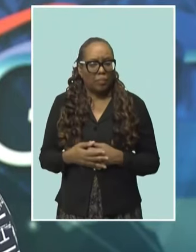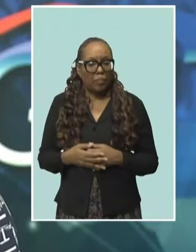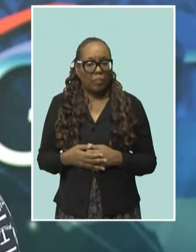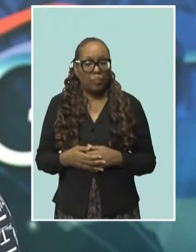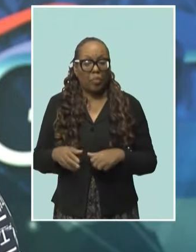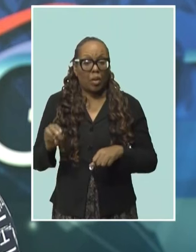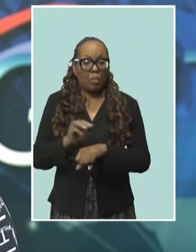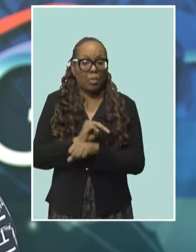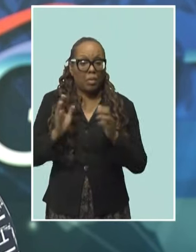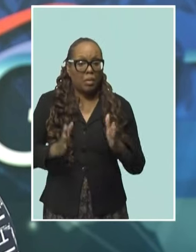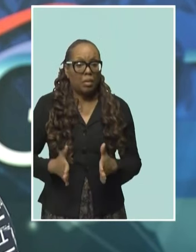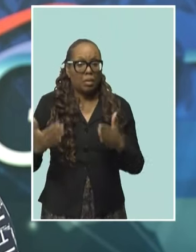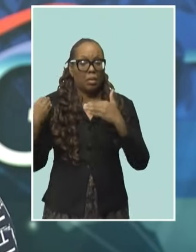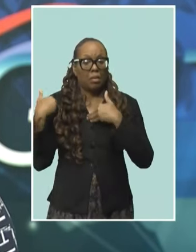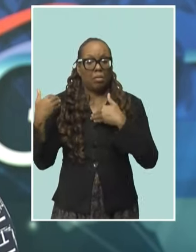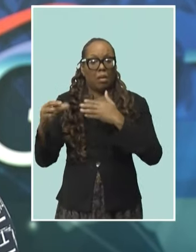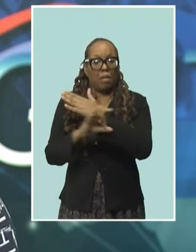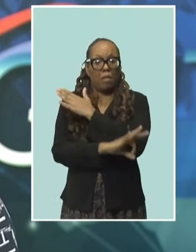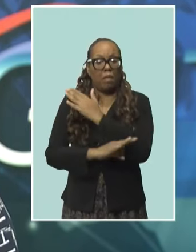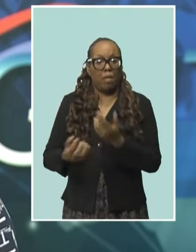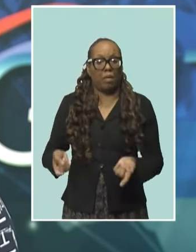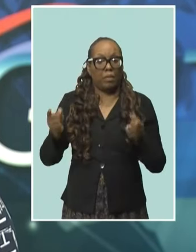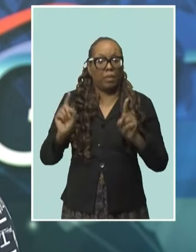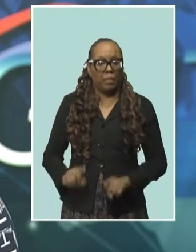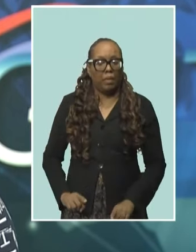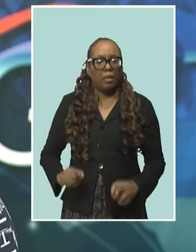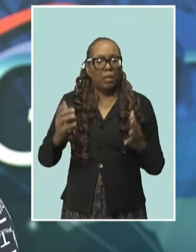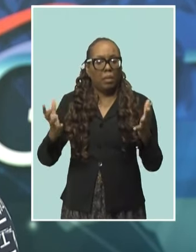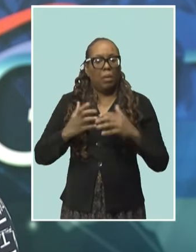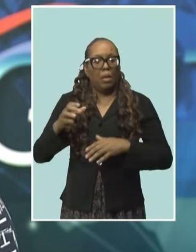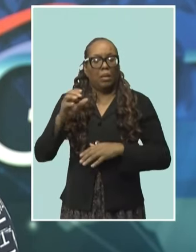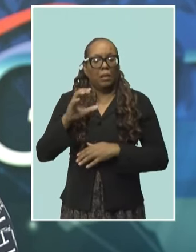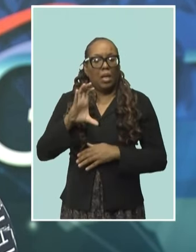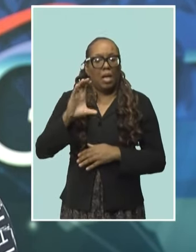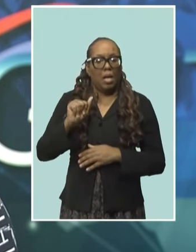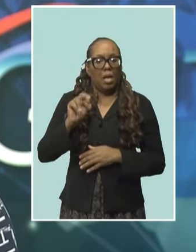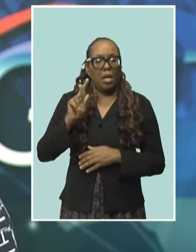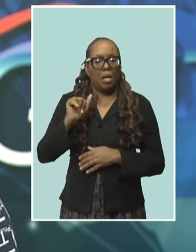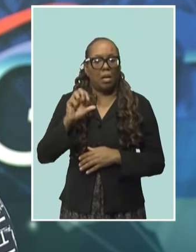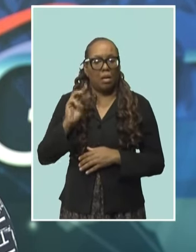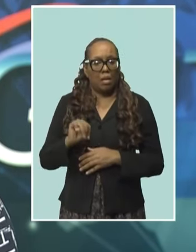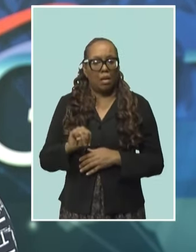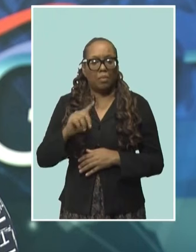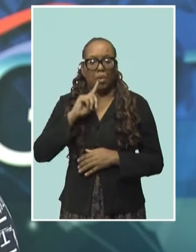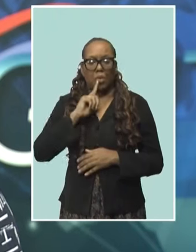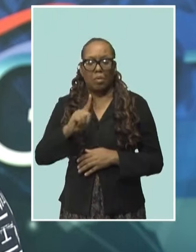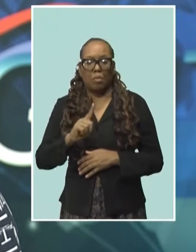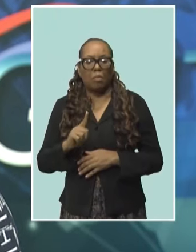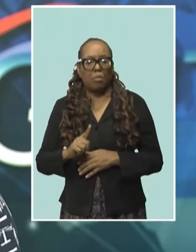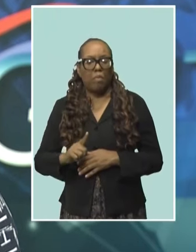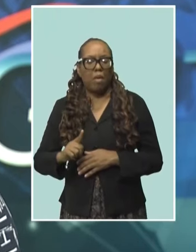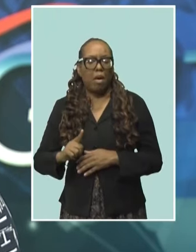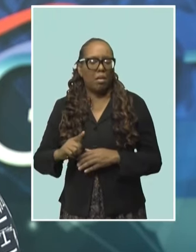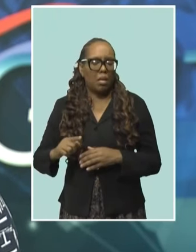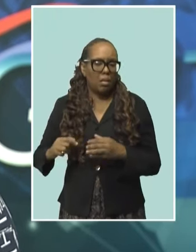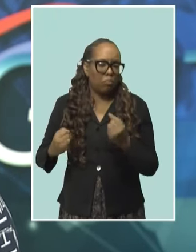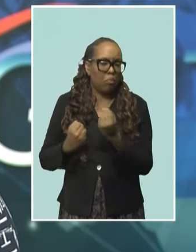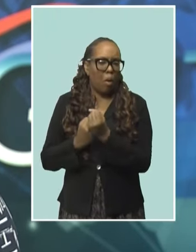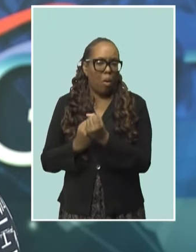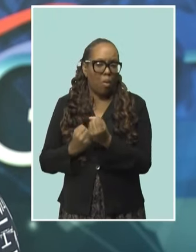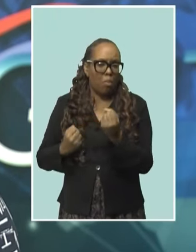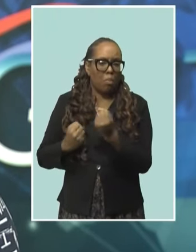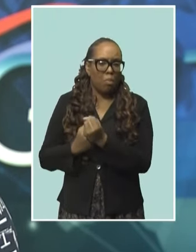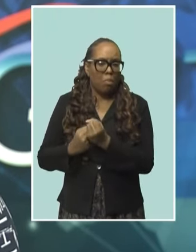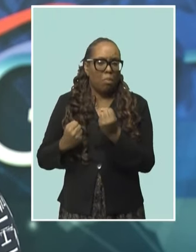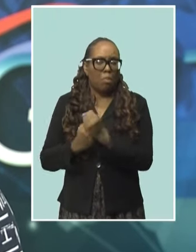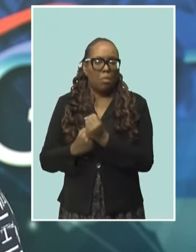Minister of Foreign Affairs and Foreign Trade Kerry Simmons is calling on CARICOM member states to redouble efforts to finalize outstanding